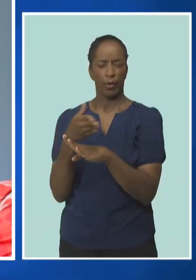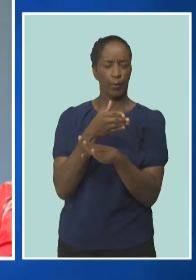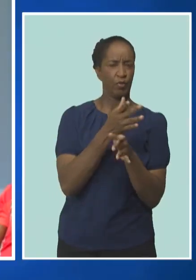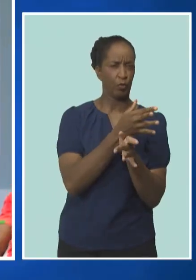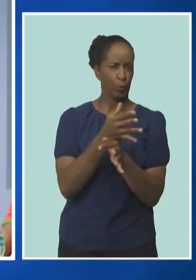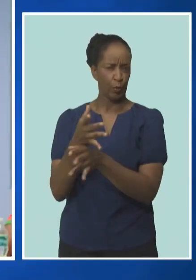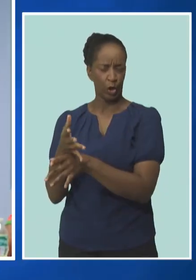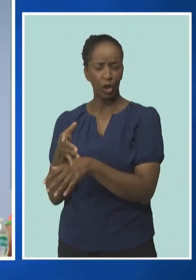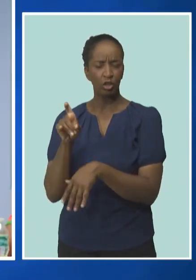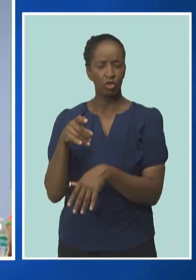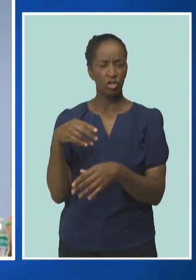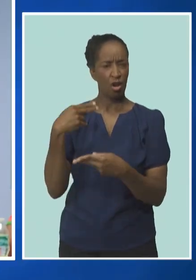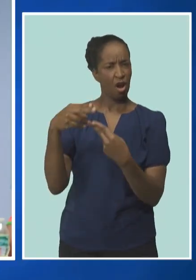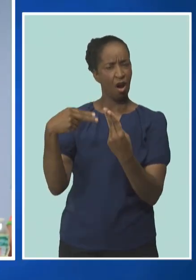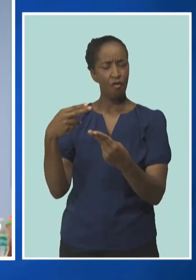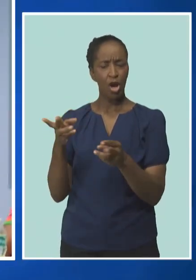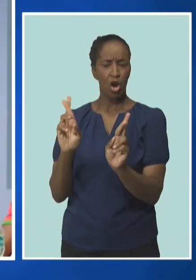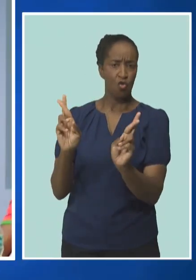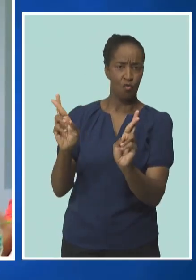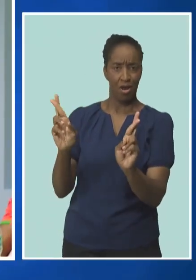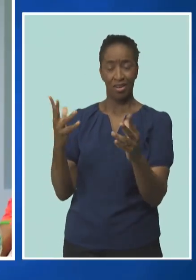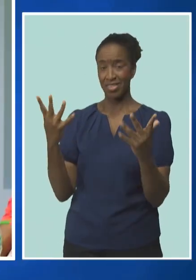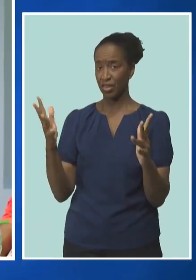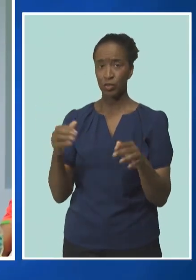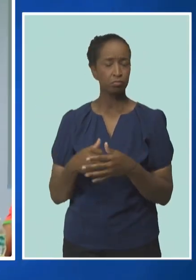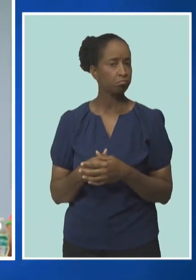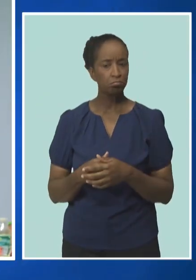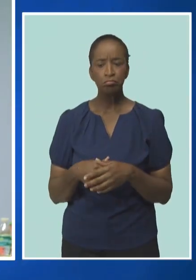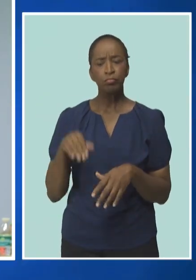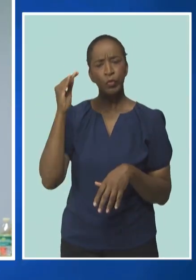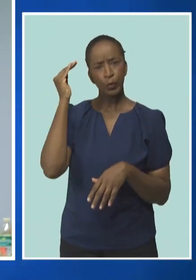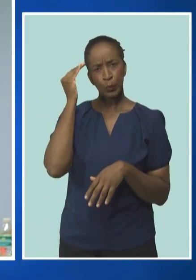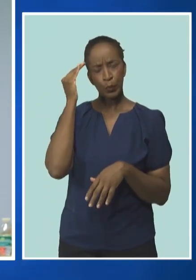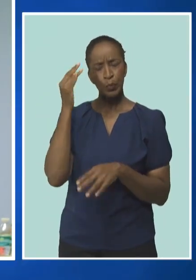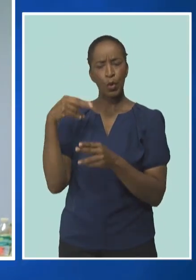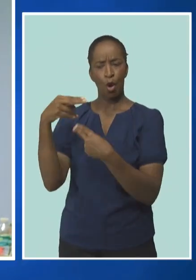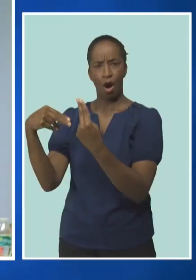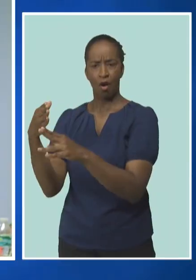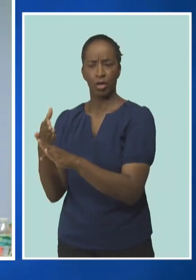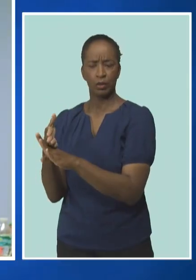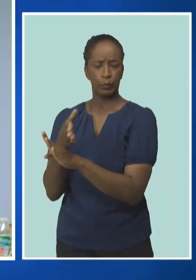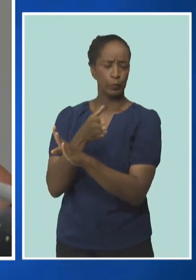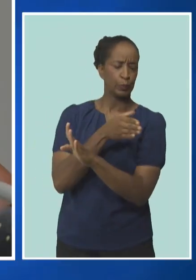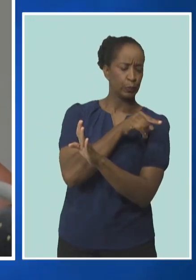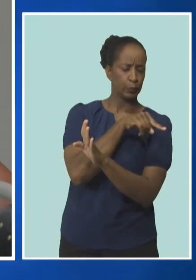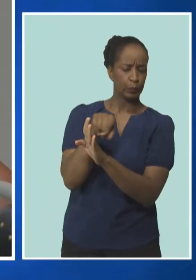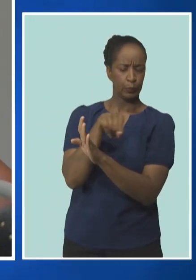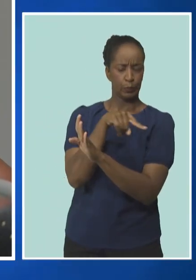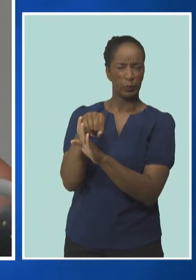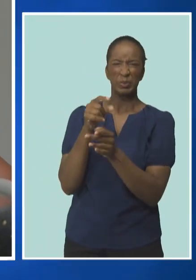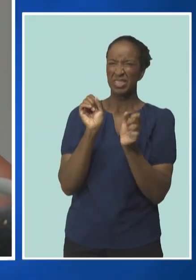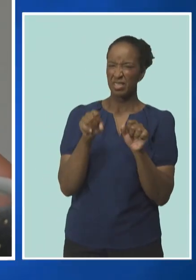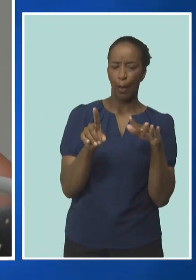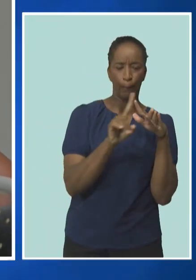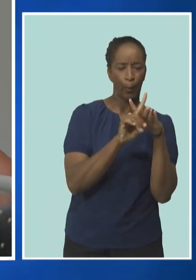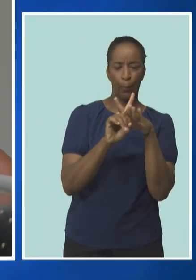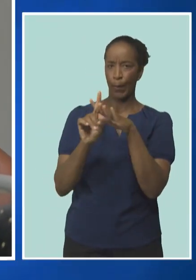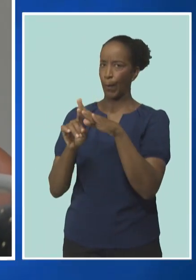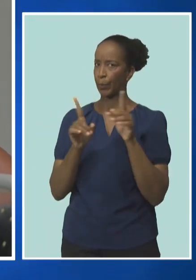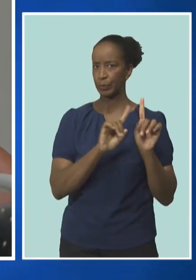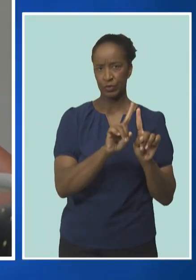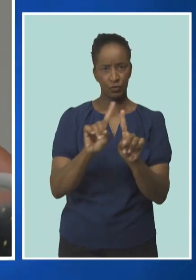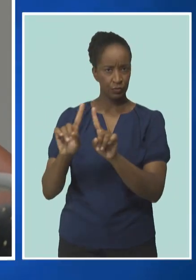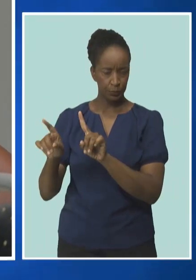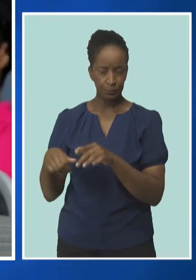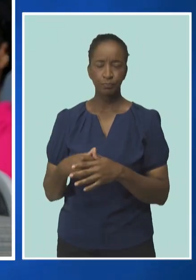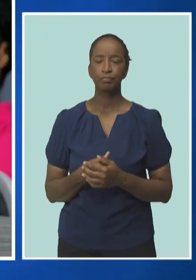prepare for a hurricane. Understand that leading up to a hurricane, a number of things could happen. He reminded those in attendance